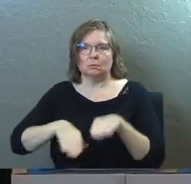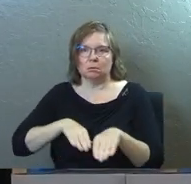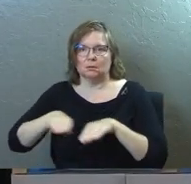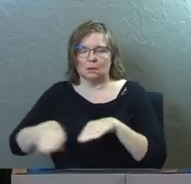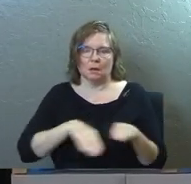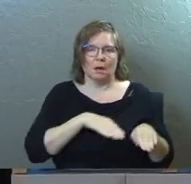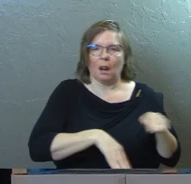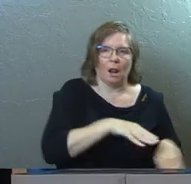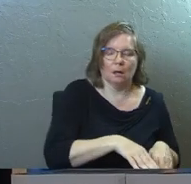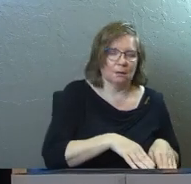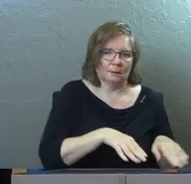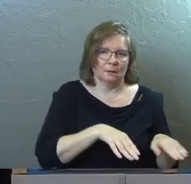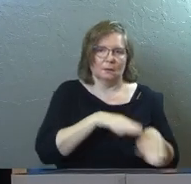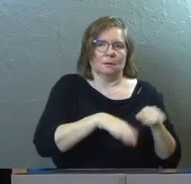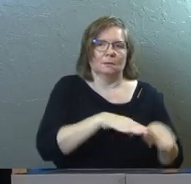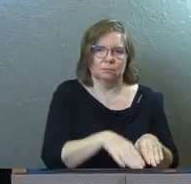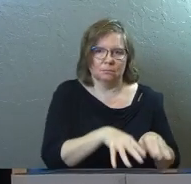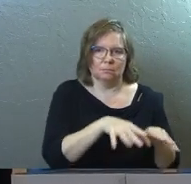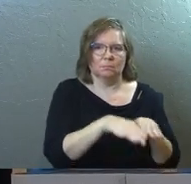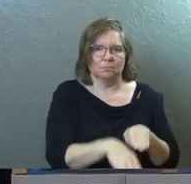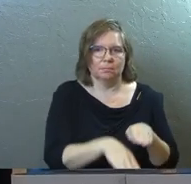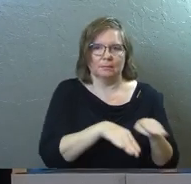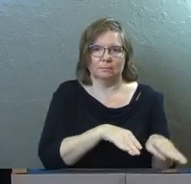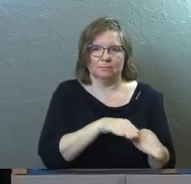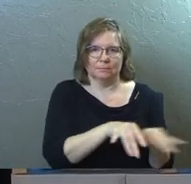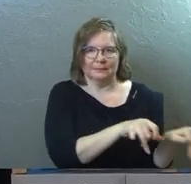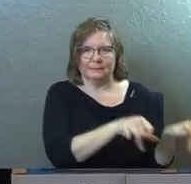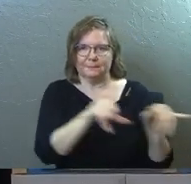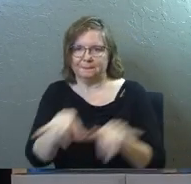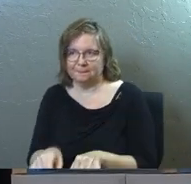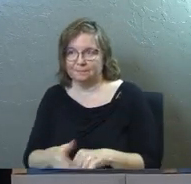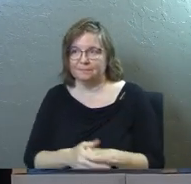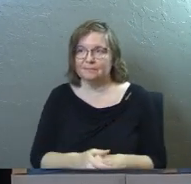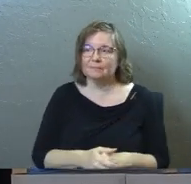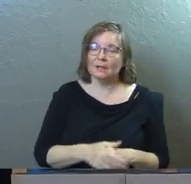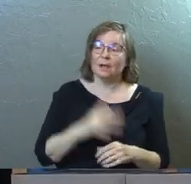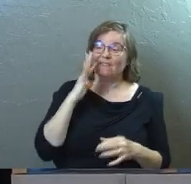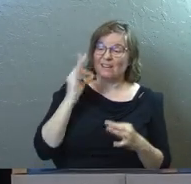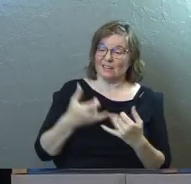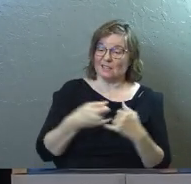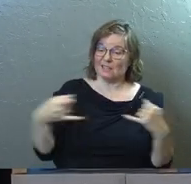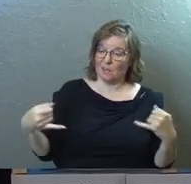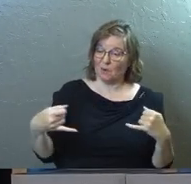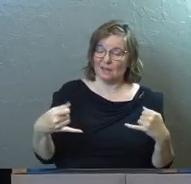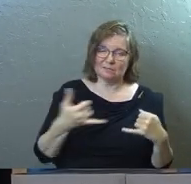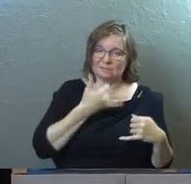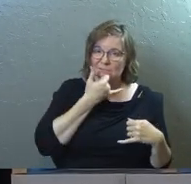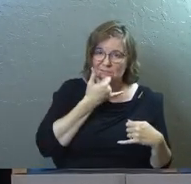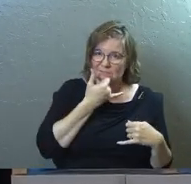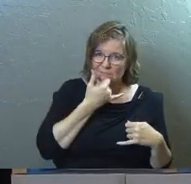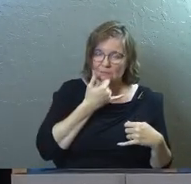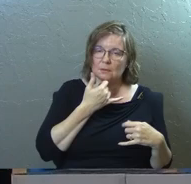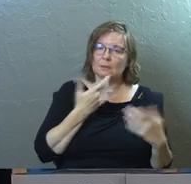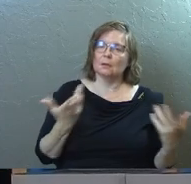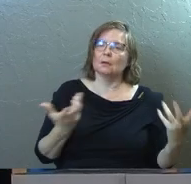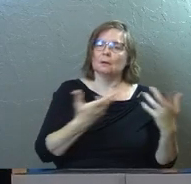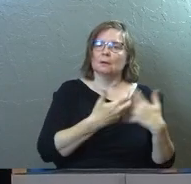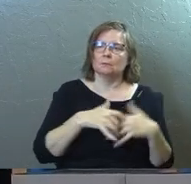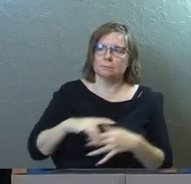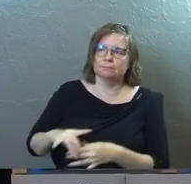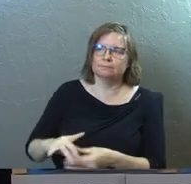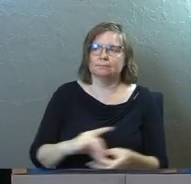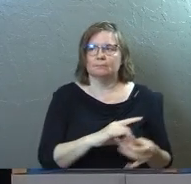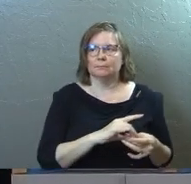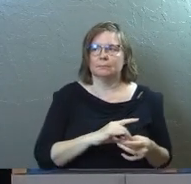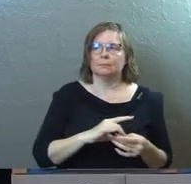I've decided to put unity aside, Lord, and I've chosen separation. He's like, hey, that's wrong, but it's okay. You can get back in step. You can be